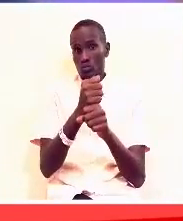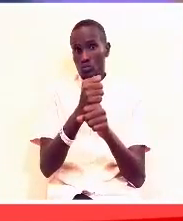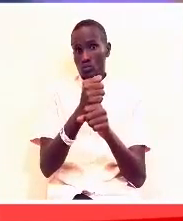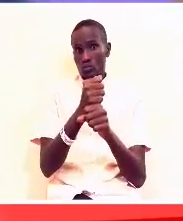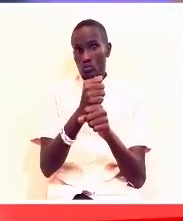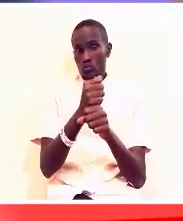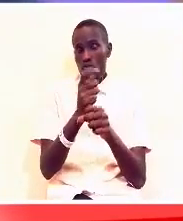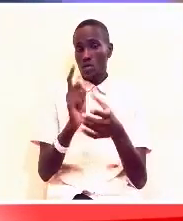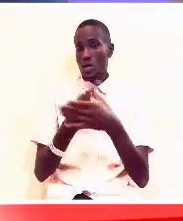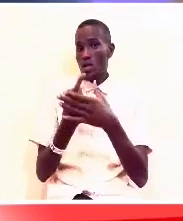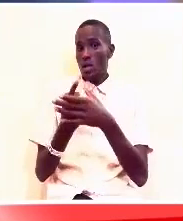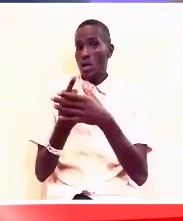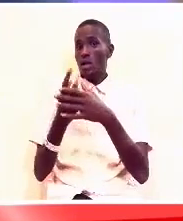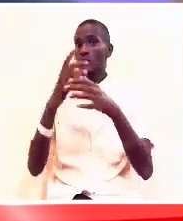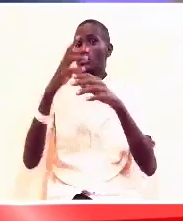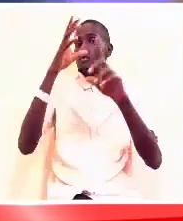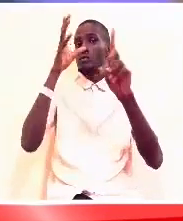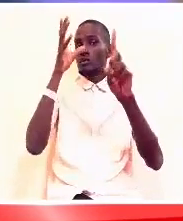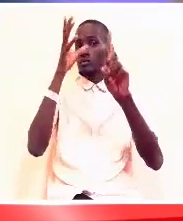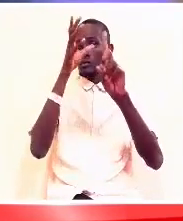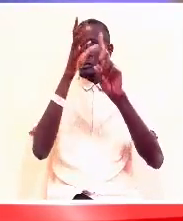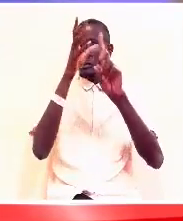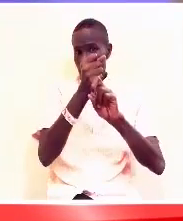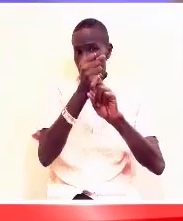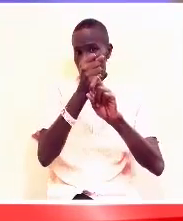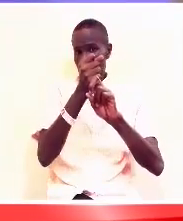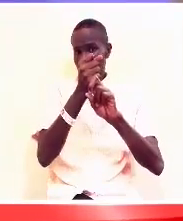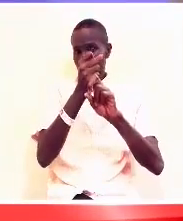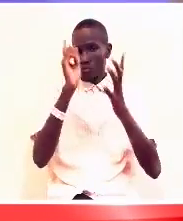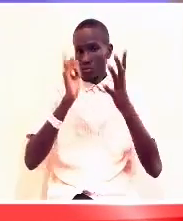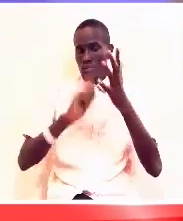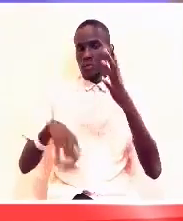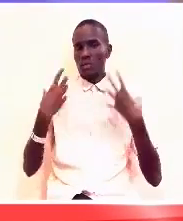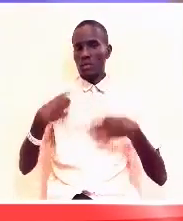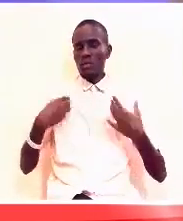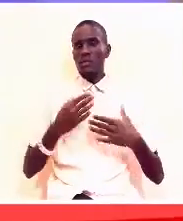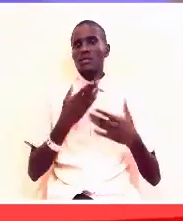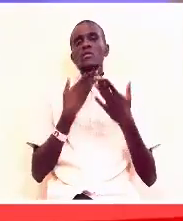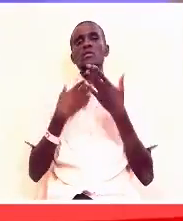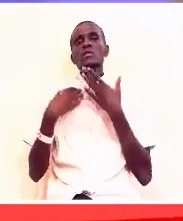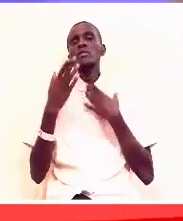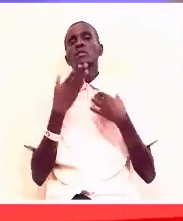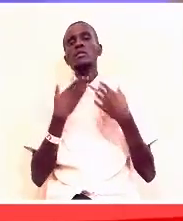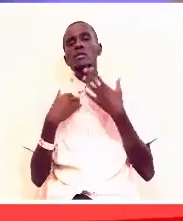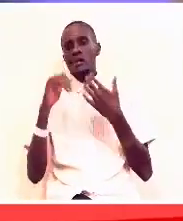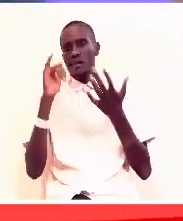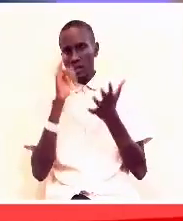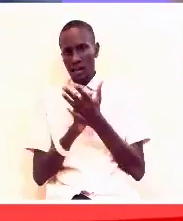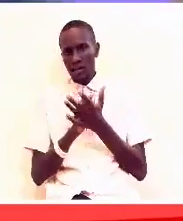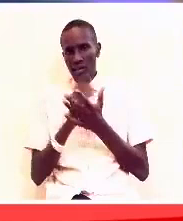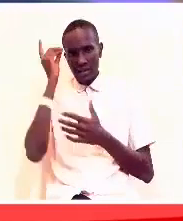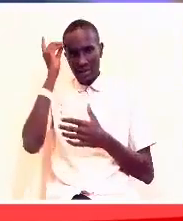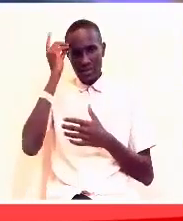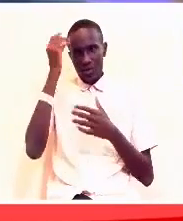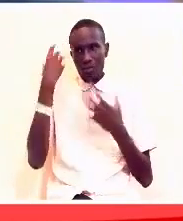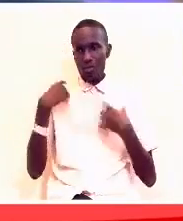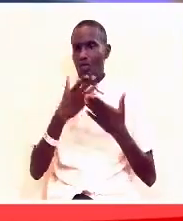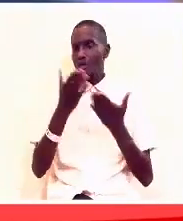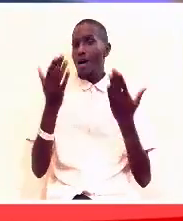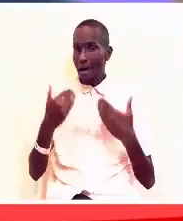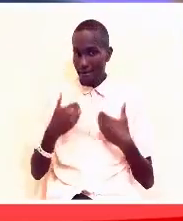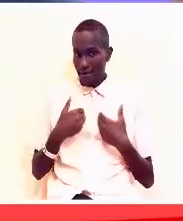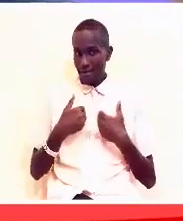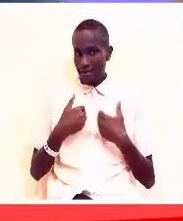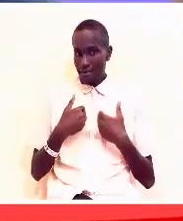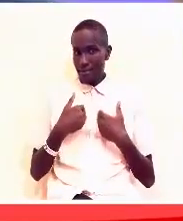achieve what the people of Kenya desire, which is the Kenyan dream, as coined by the